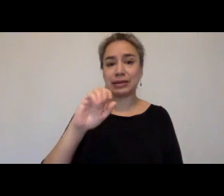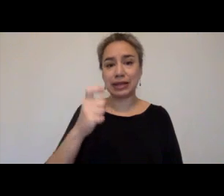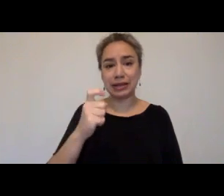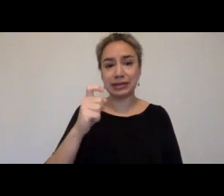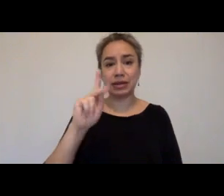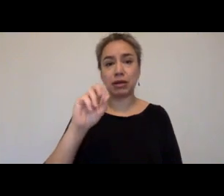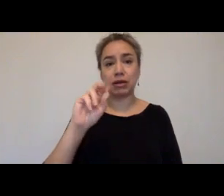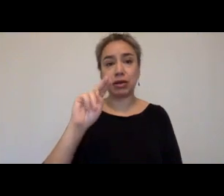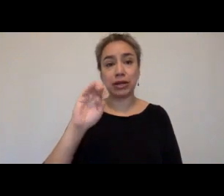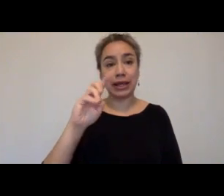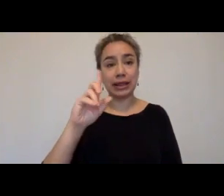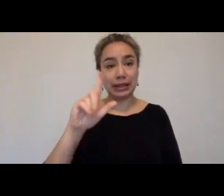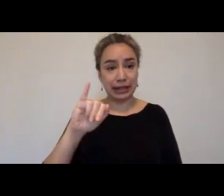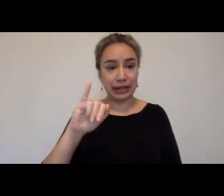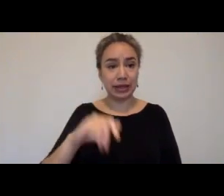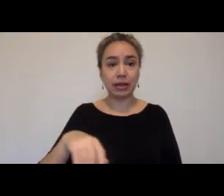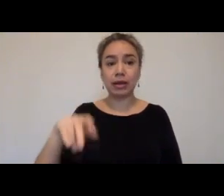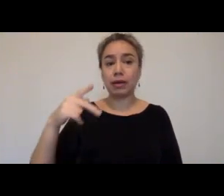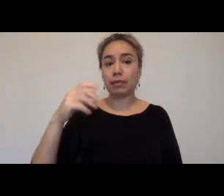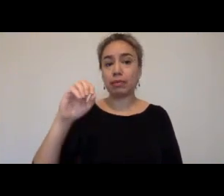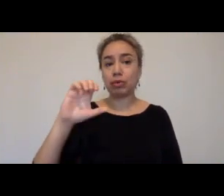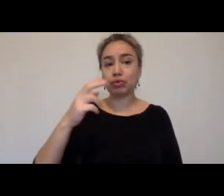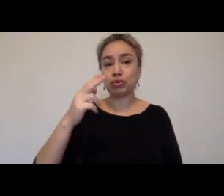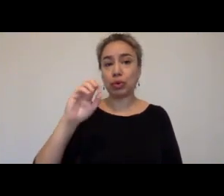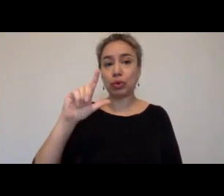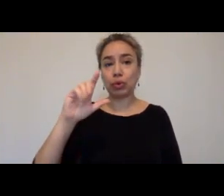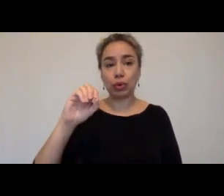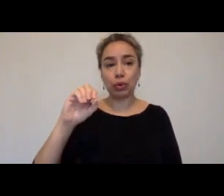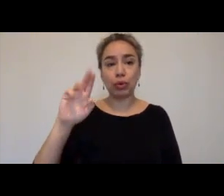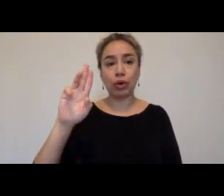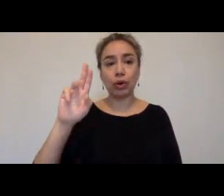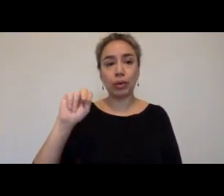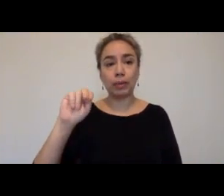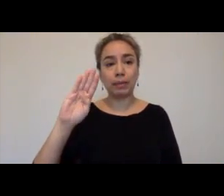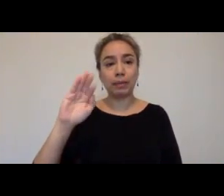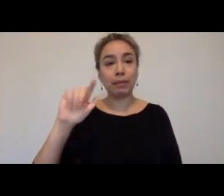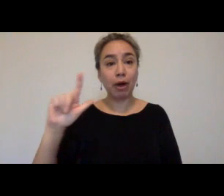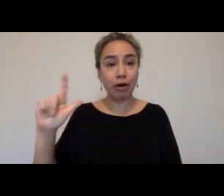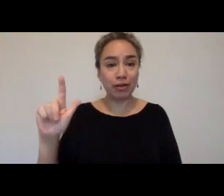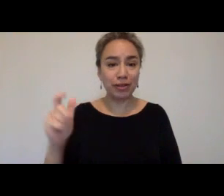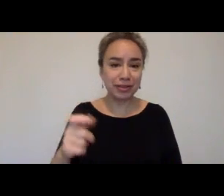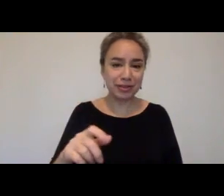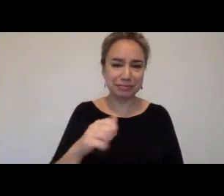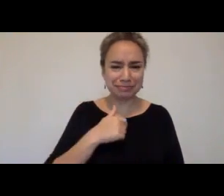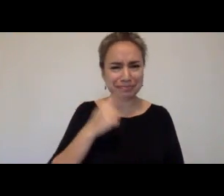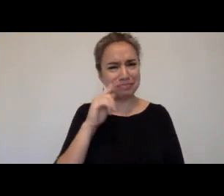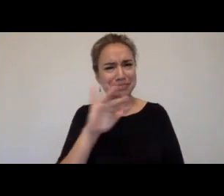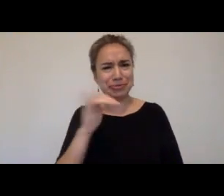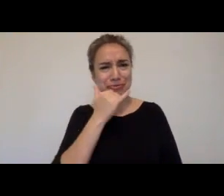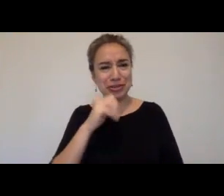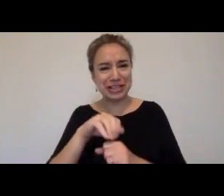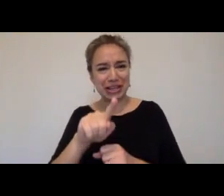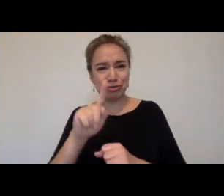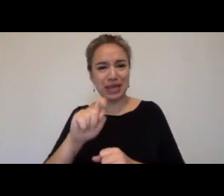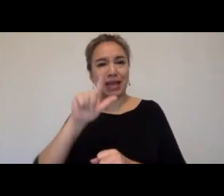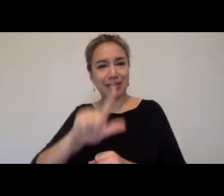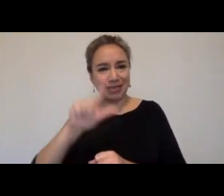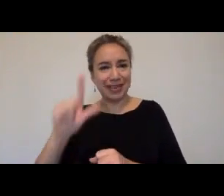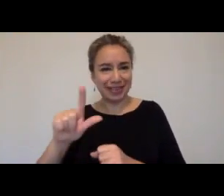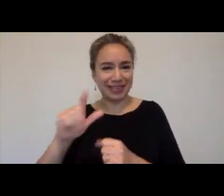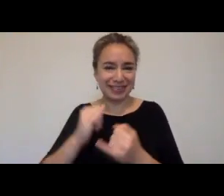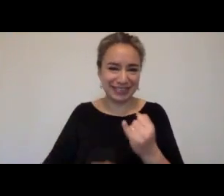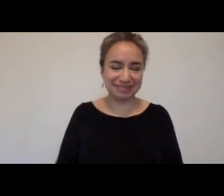Umbal. And oops, he's got an extra L in his name. There's only one. And they